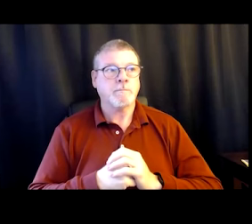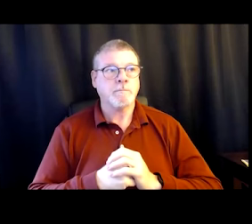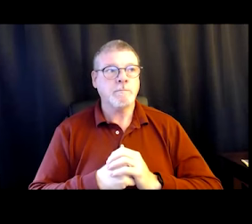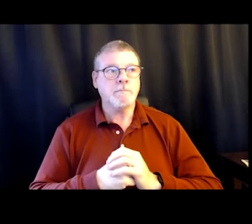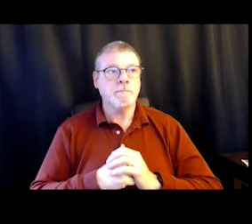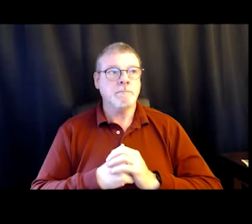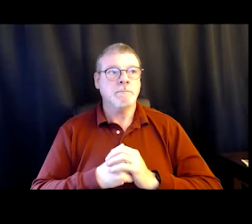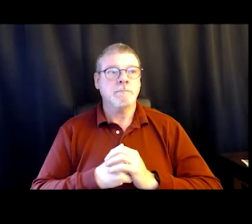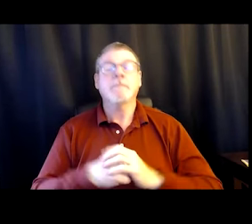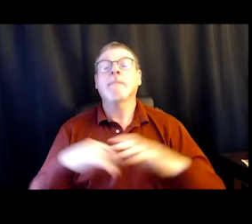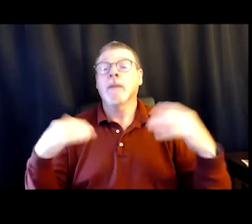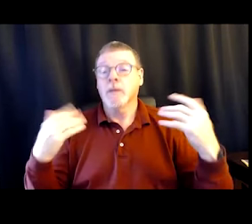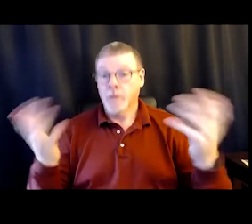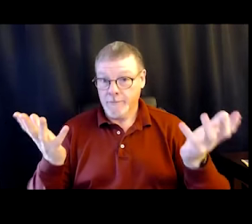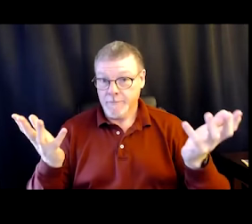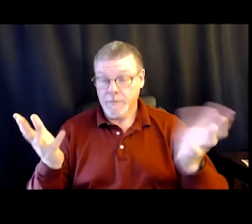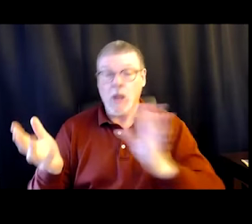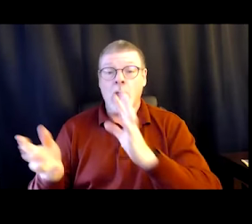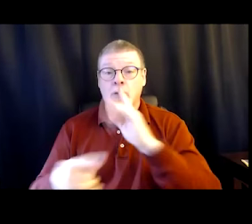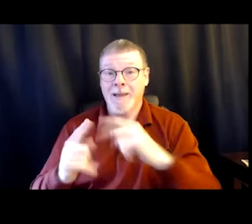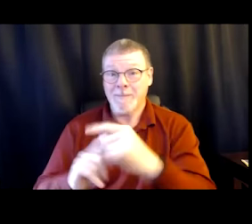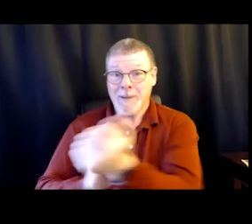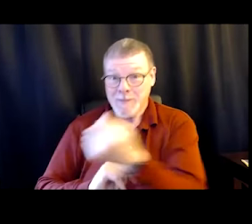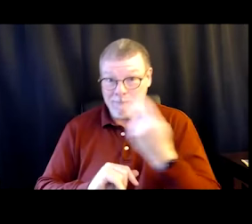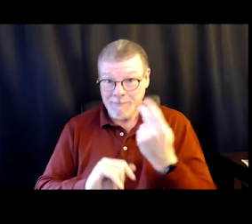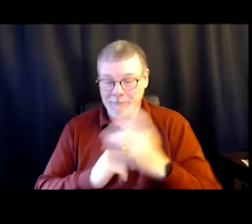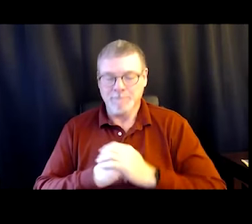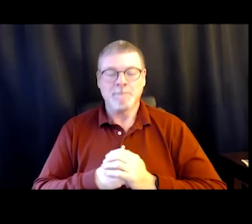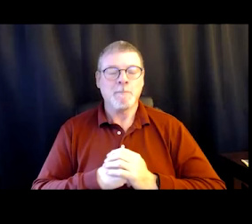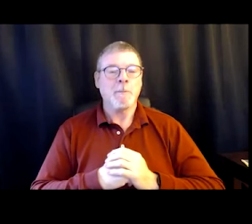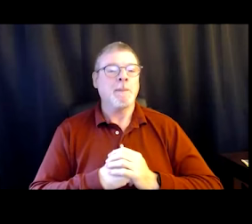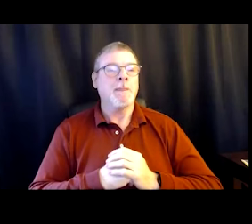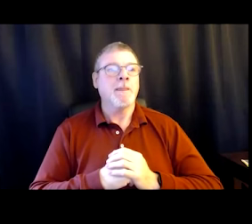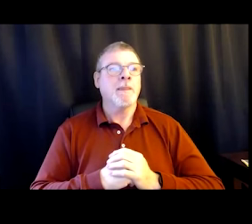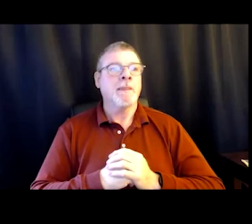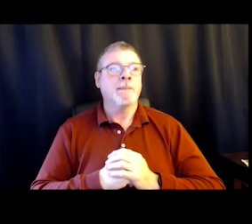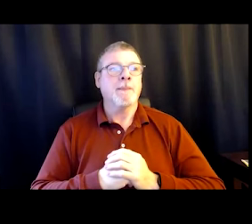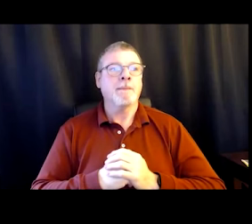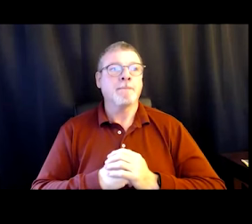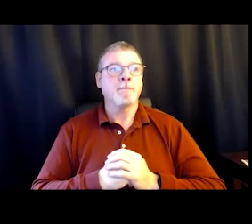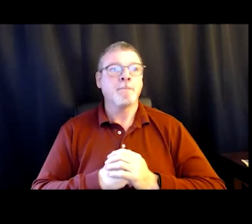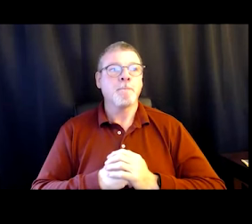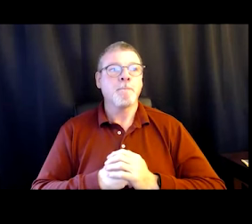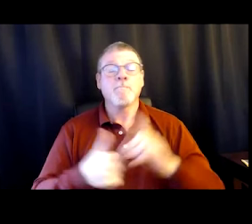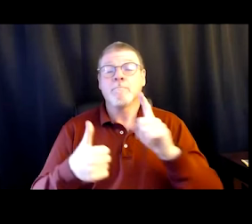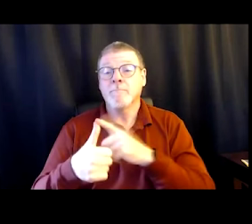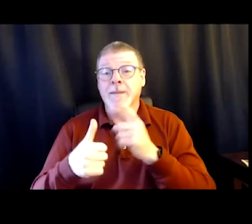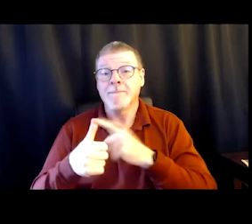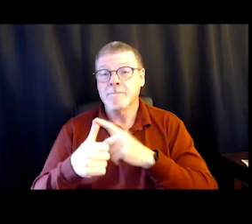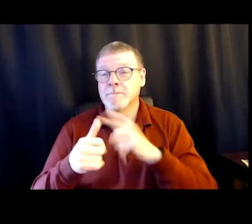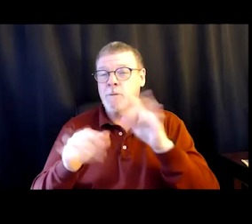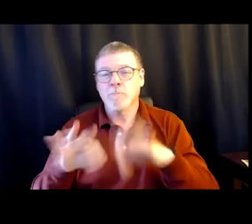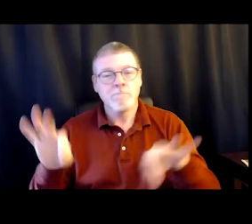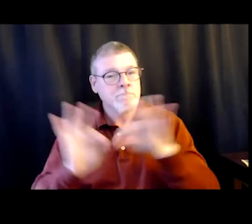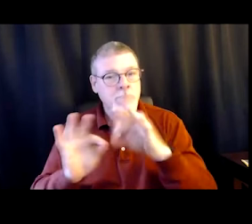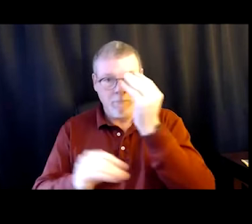All right. In terms of reentry, a couple of examples of things going on here. The first and foremost I want to offer is